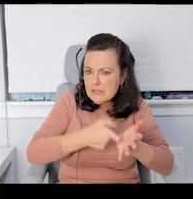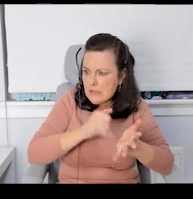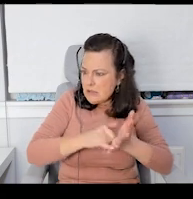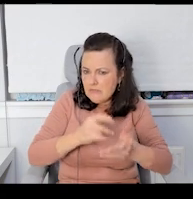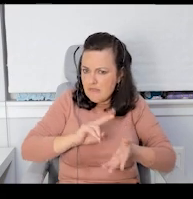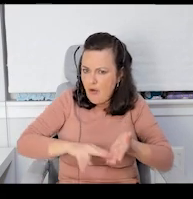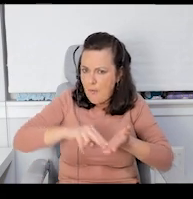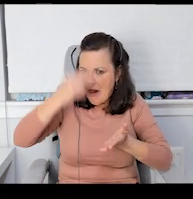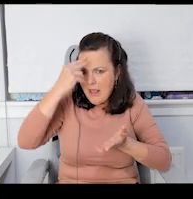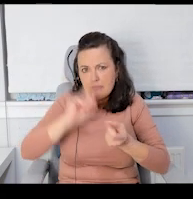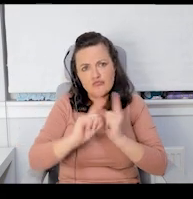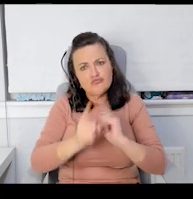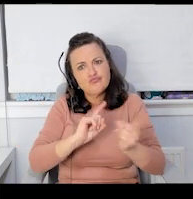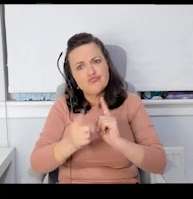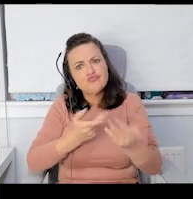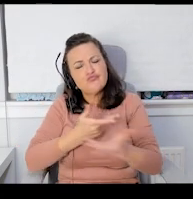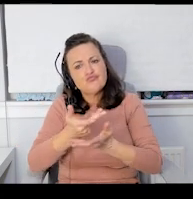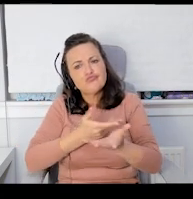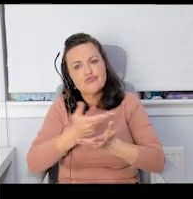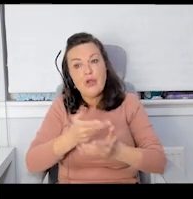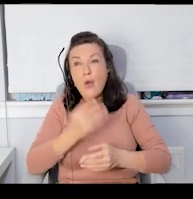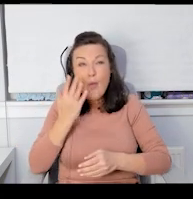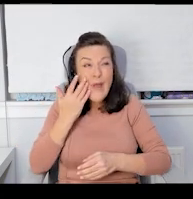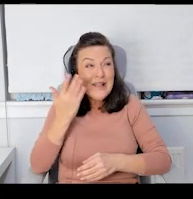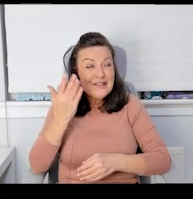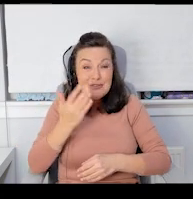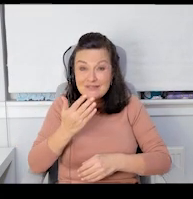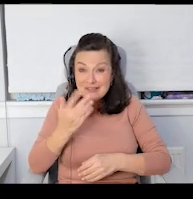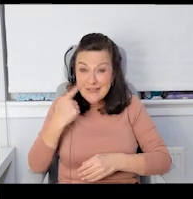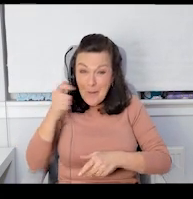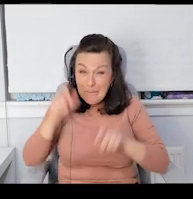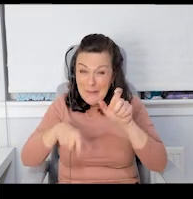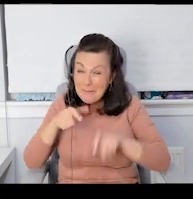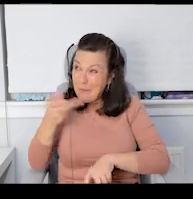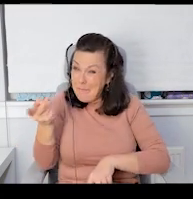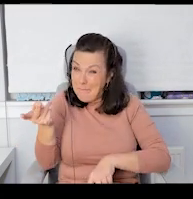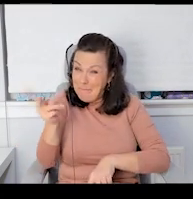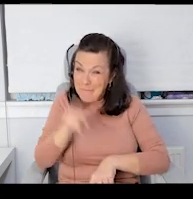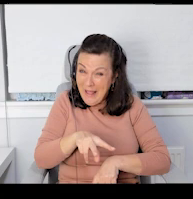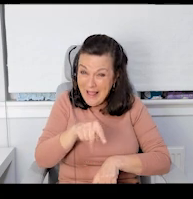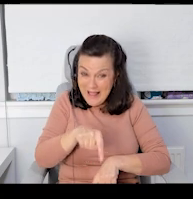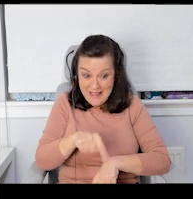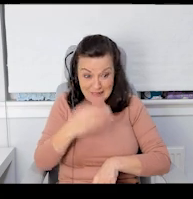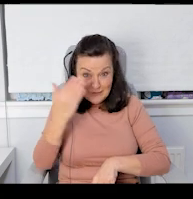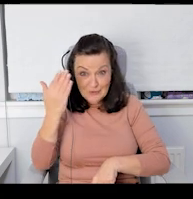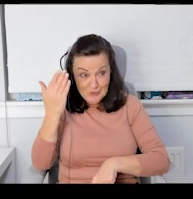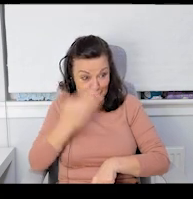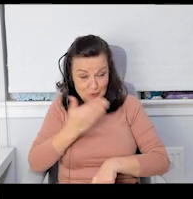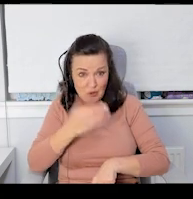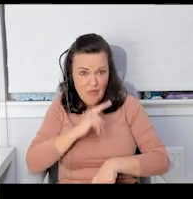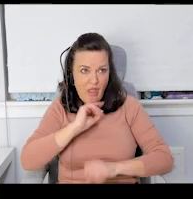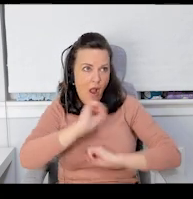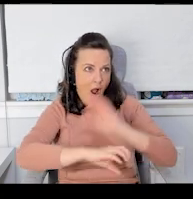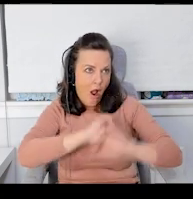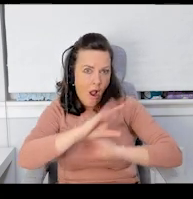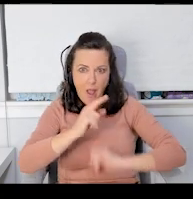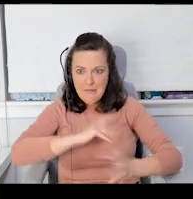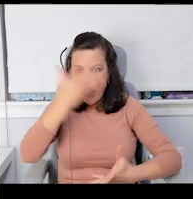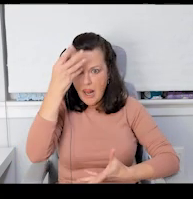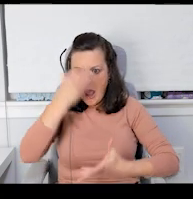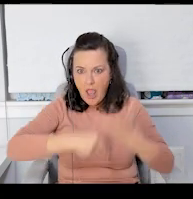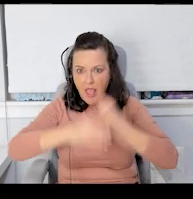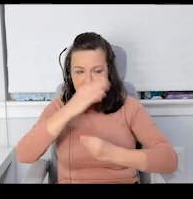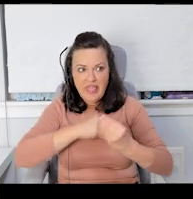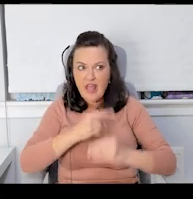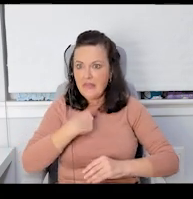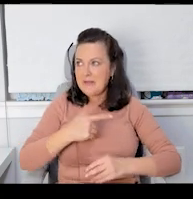placement, they feed back to us just how thrilled they are and what they learned and why they were invited. They were invited to Christmas dinner with their employees. So it's